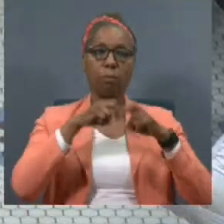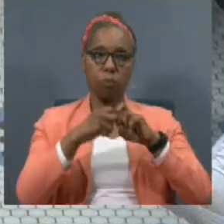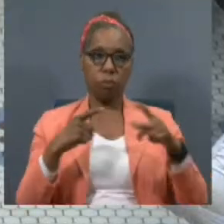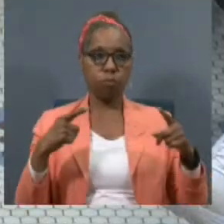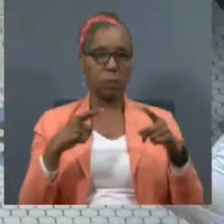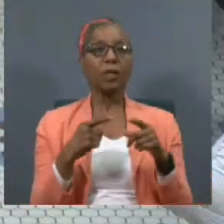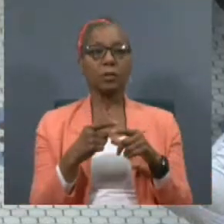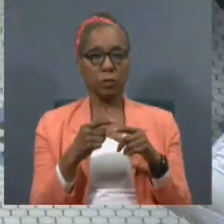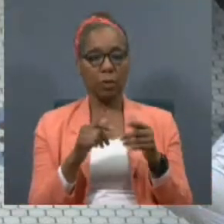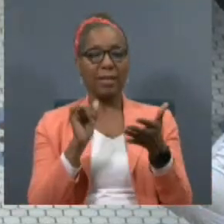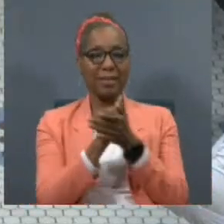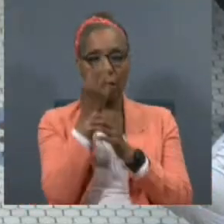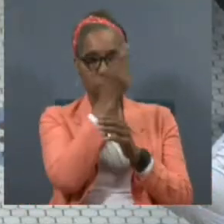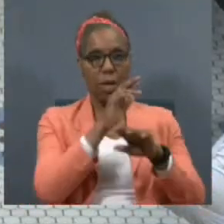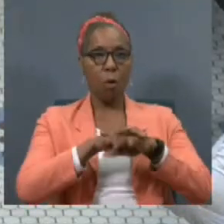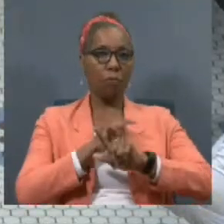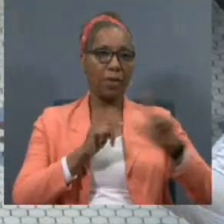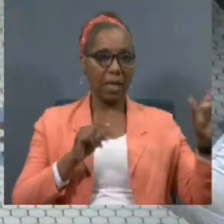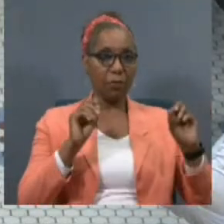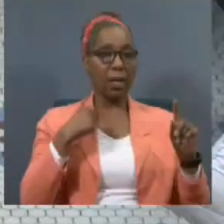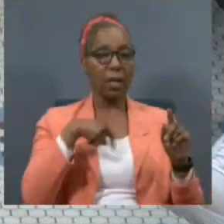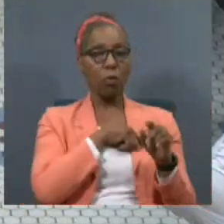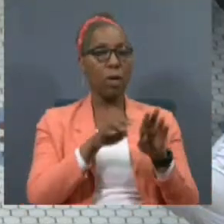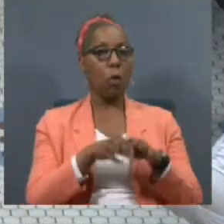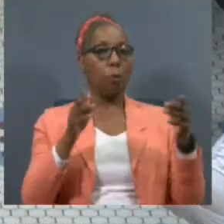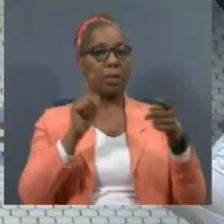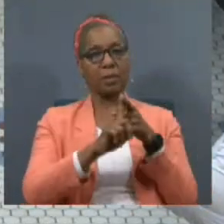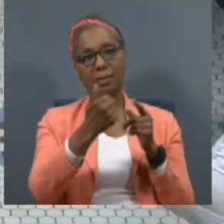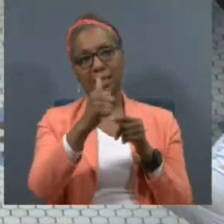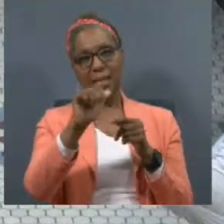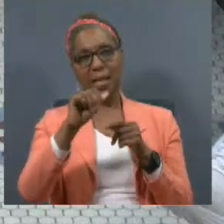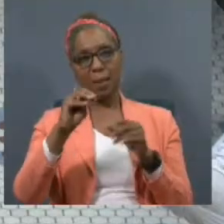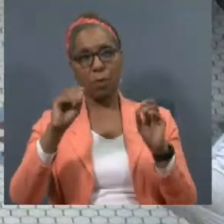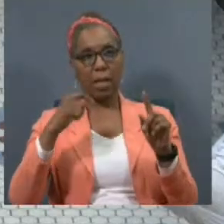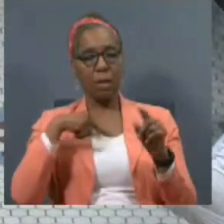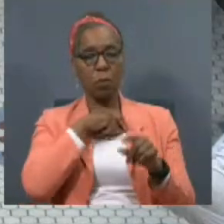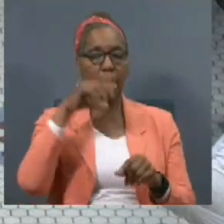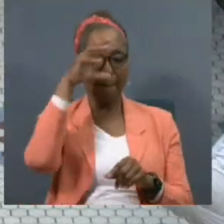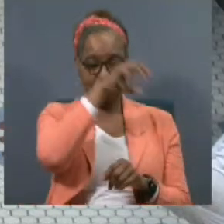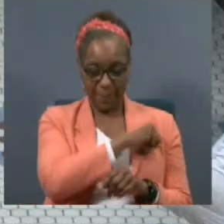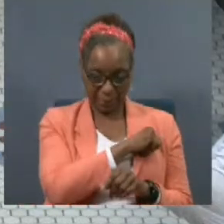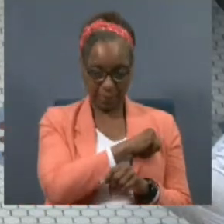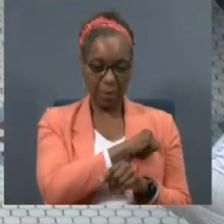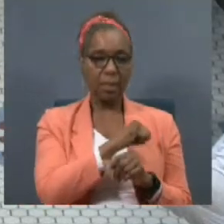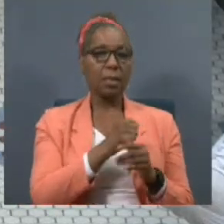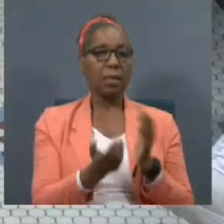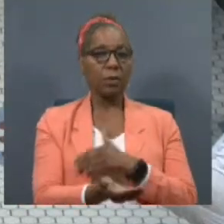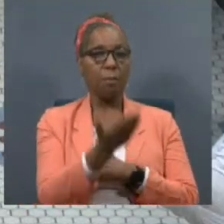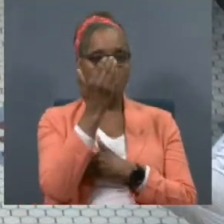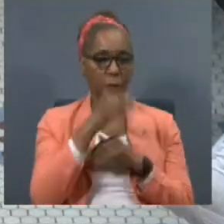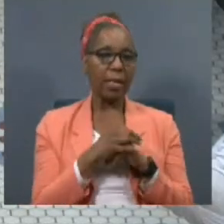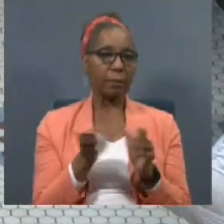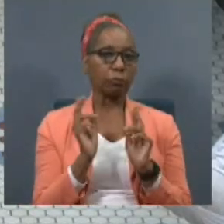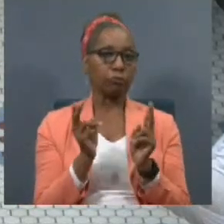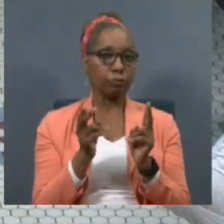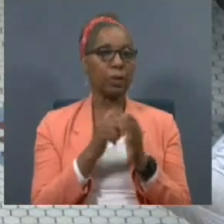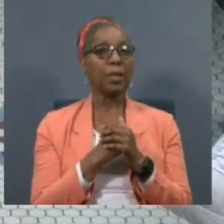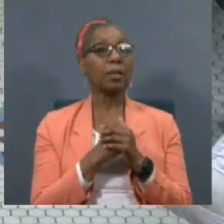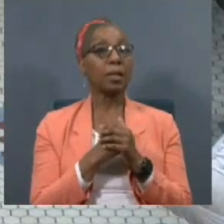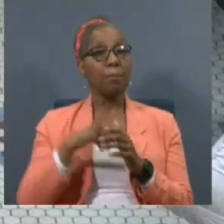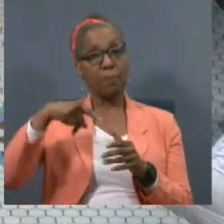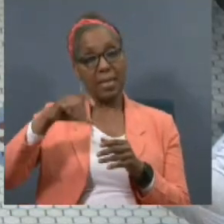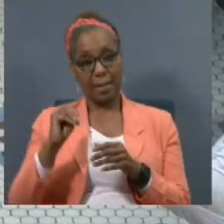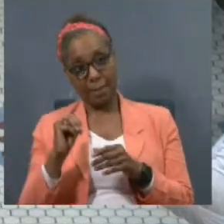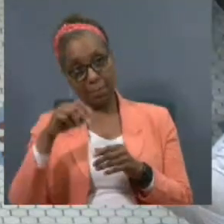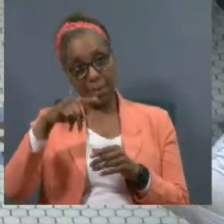side. We also don't open till 10 a.m. We're going to miss the morning peak for Baker Elementary. The PM peak